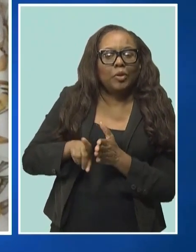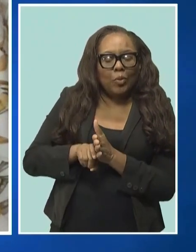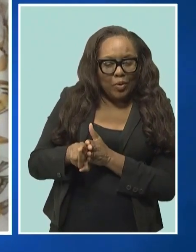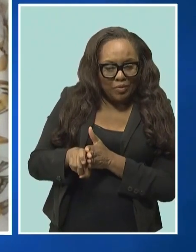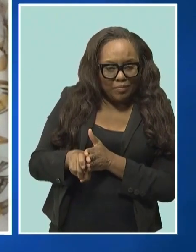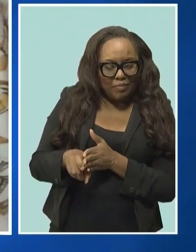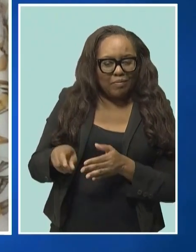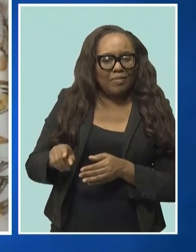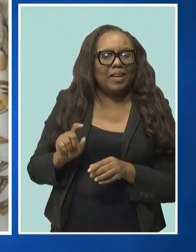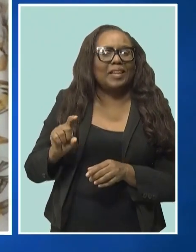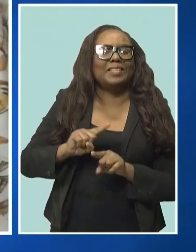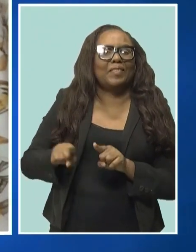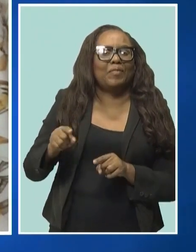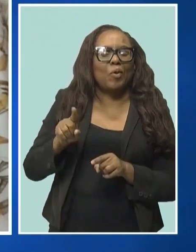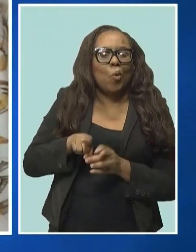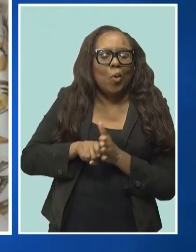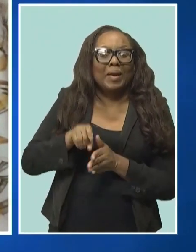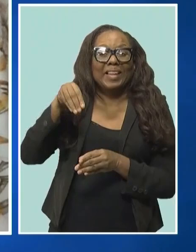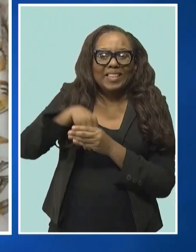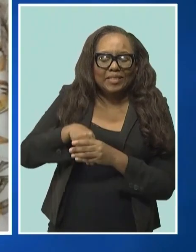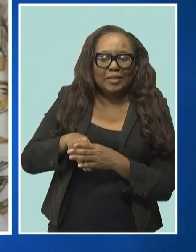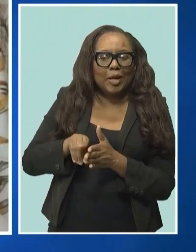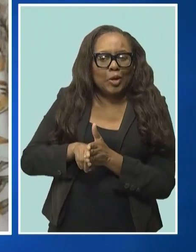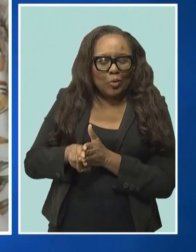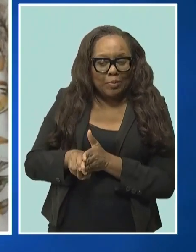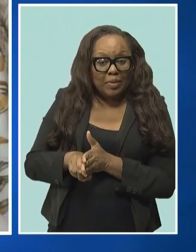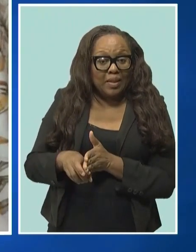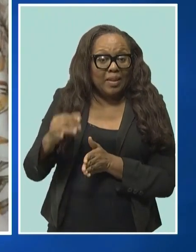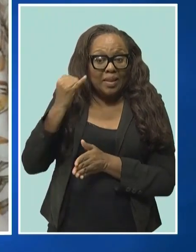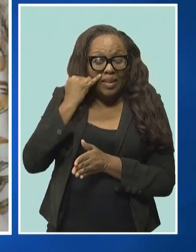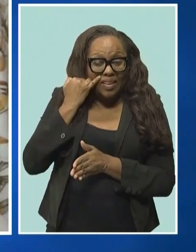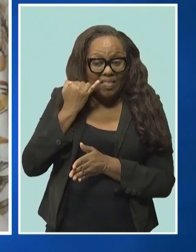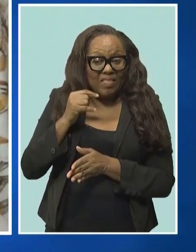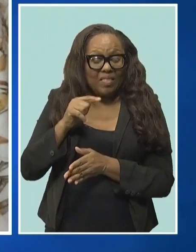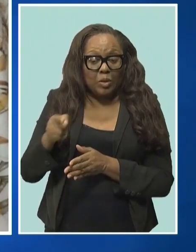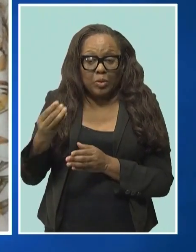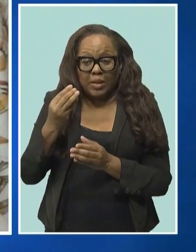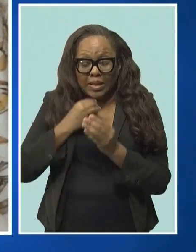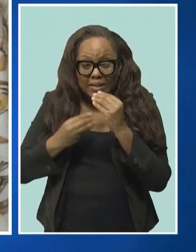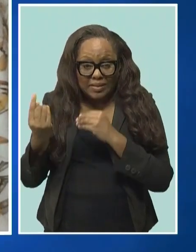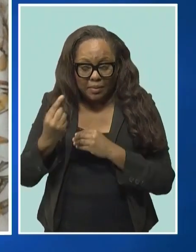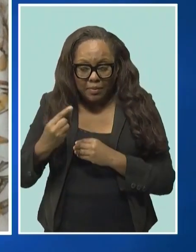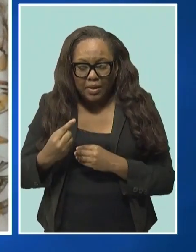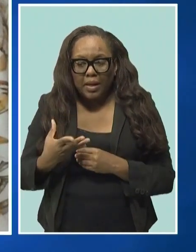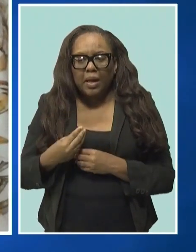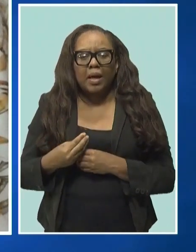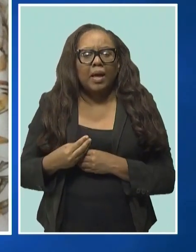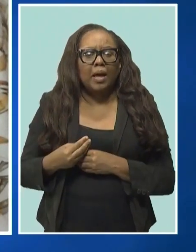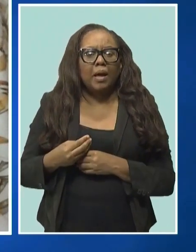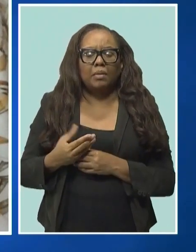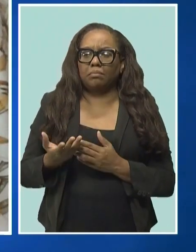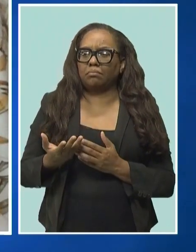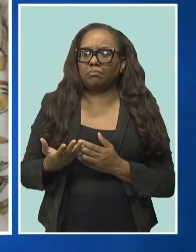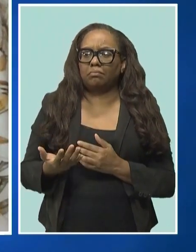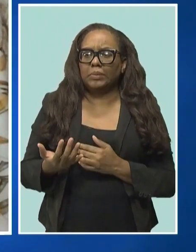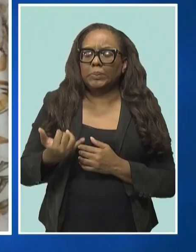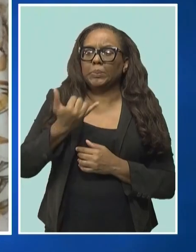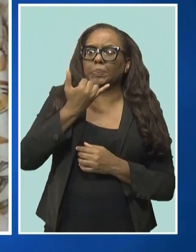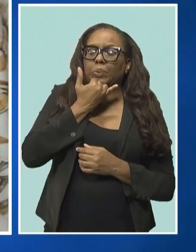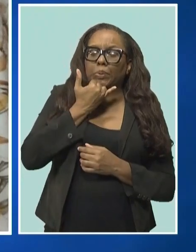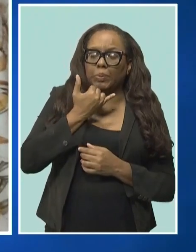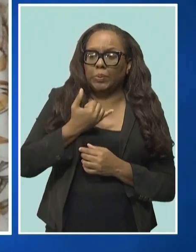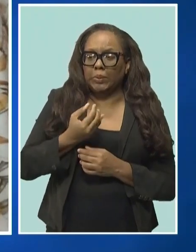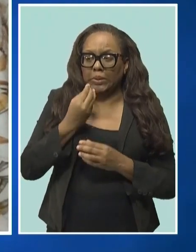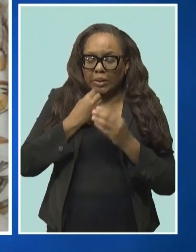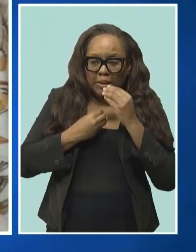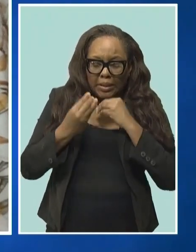if that ends up inside a human being, if it's ingested by accident, or if mucus from the worm ends up